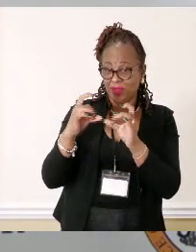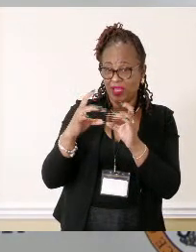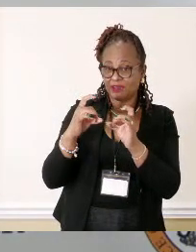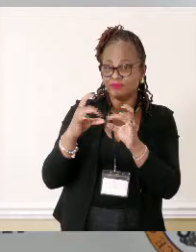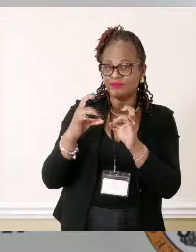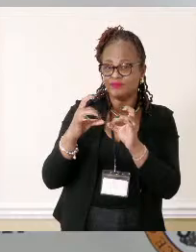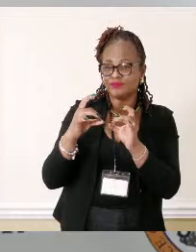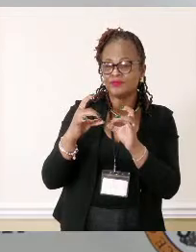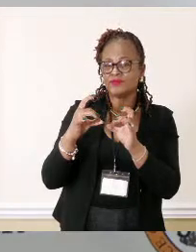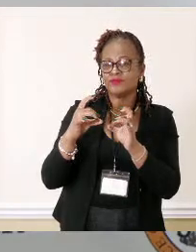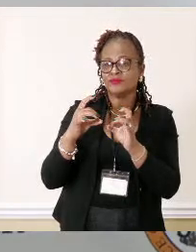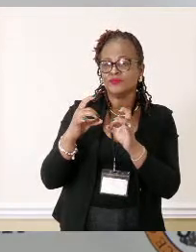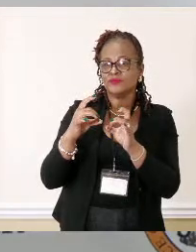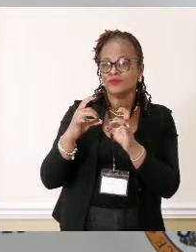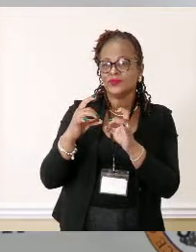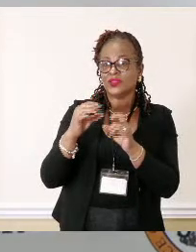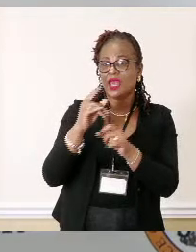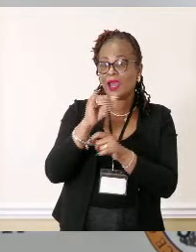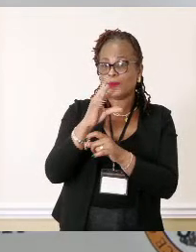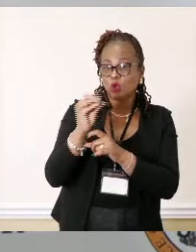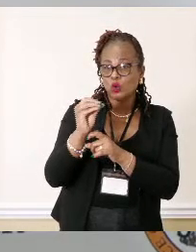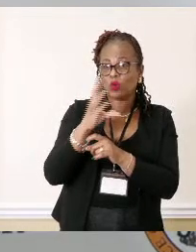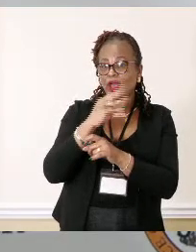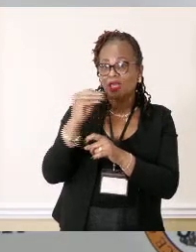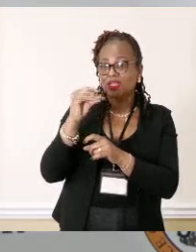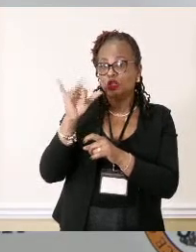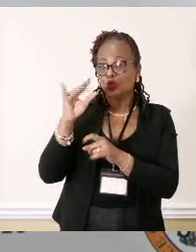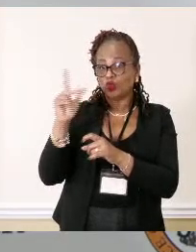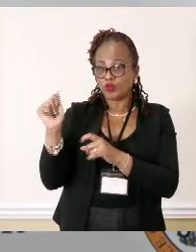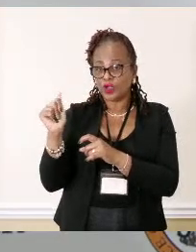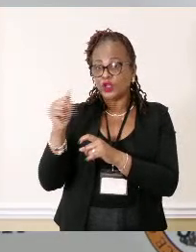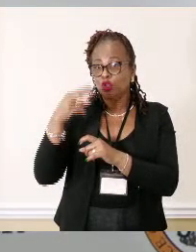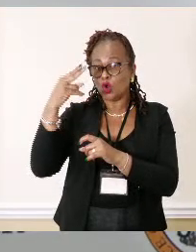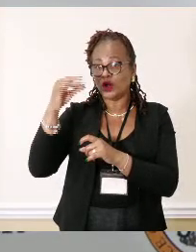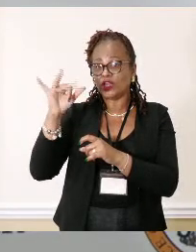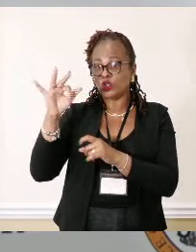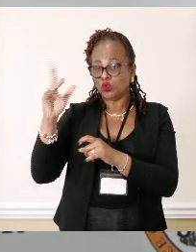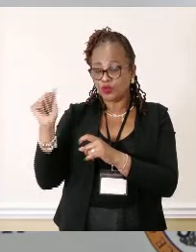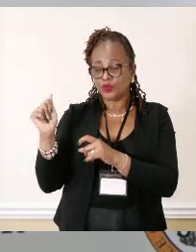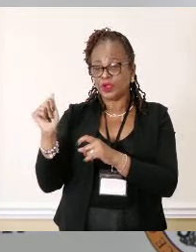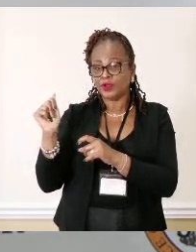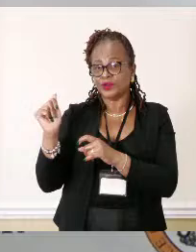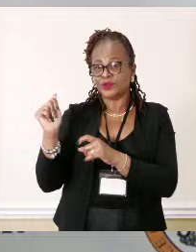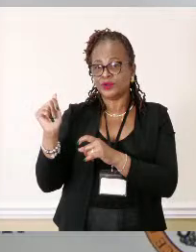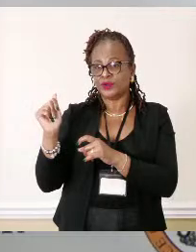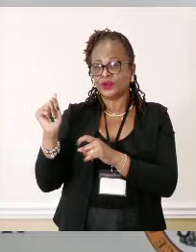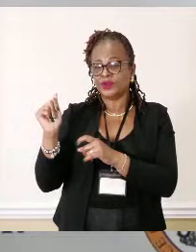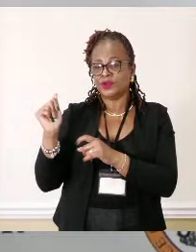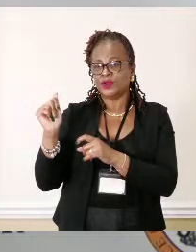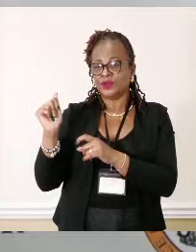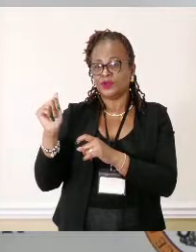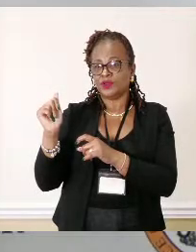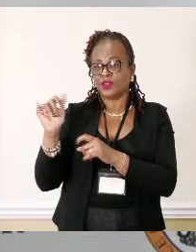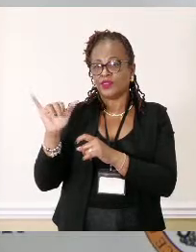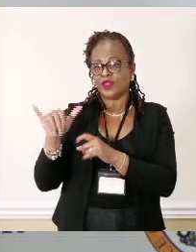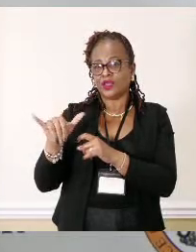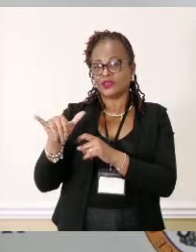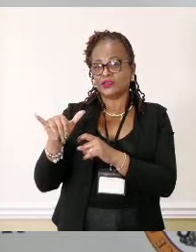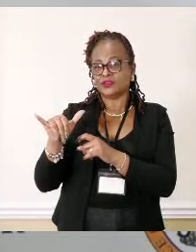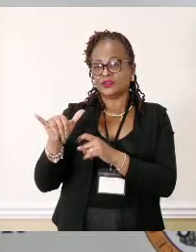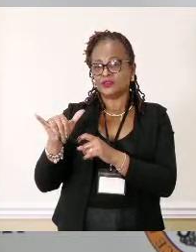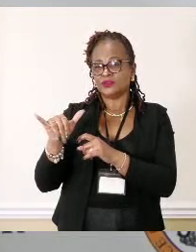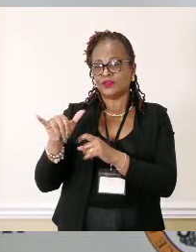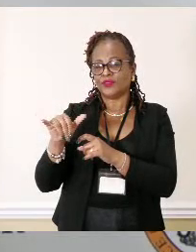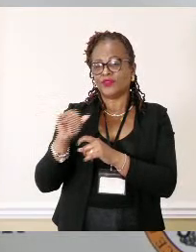from the Abacos and Eleuthera, North Eleuthera in particular, that there is